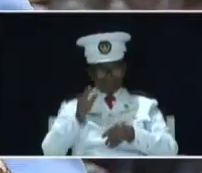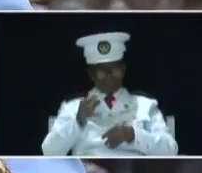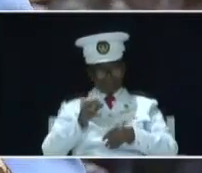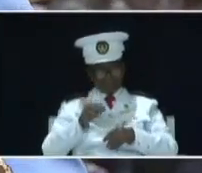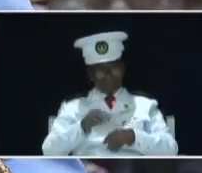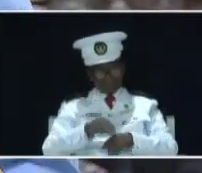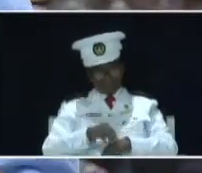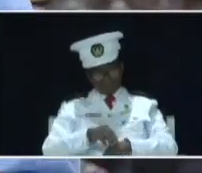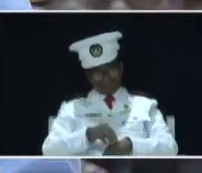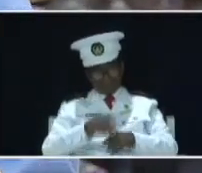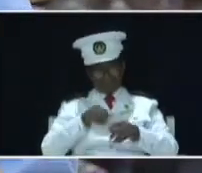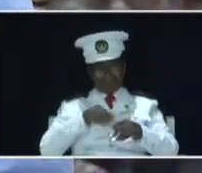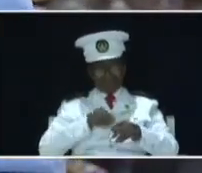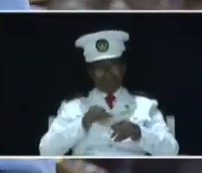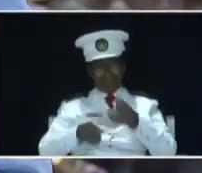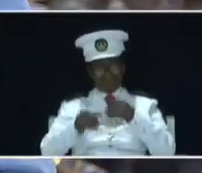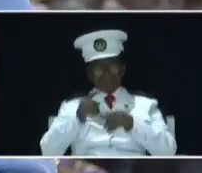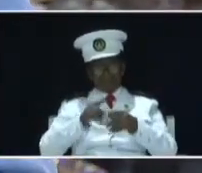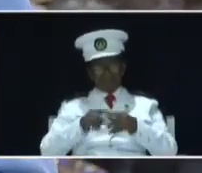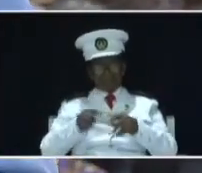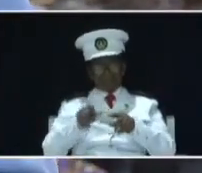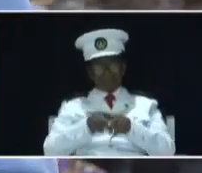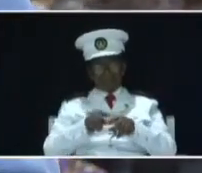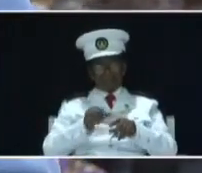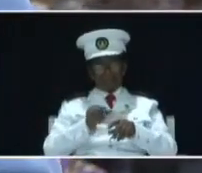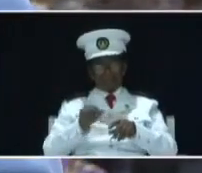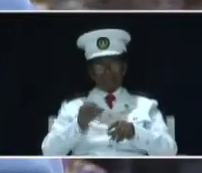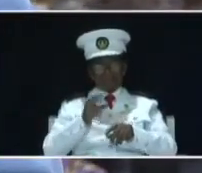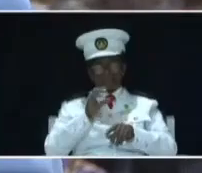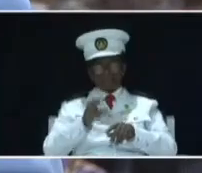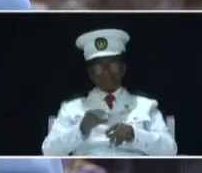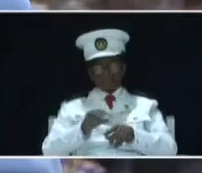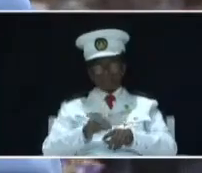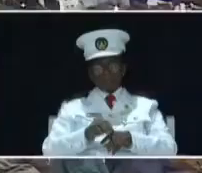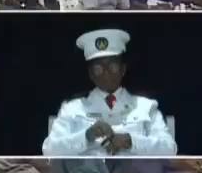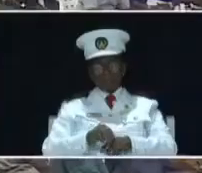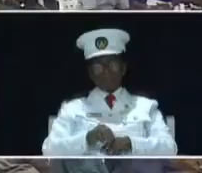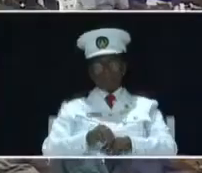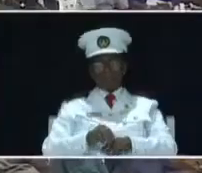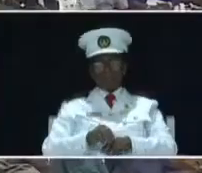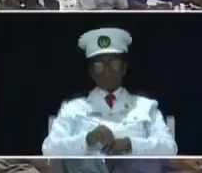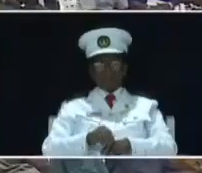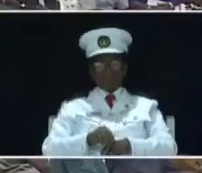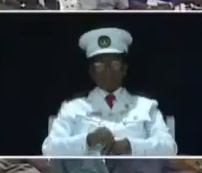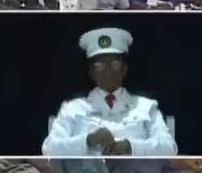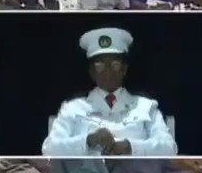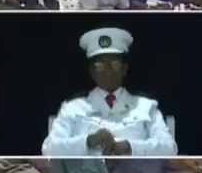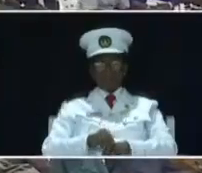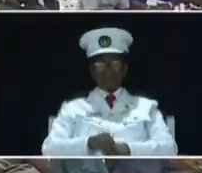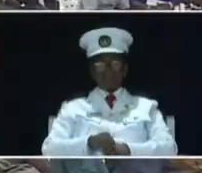I came as a customer. I end up a partner. That will be your testimony